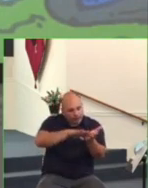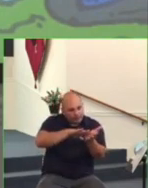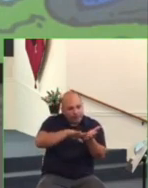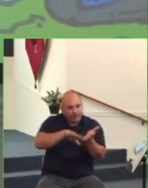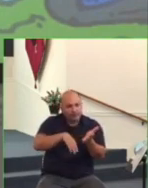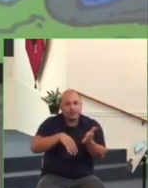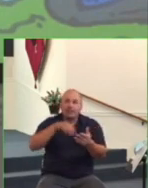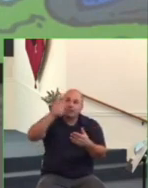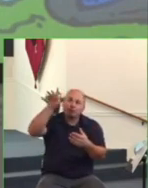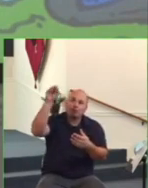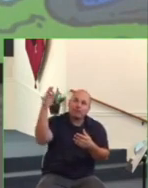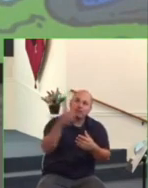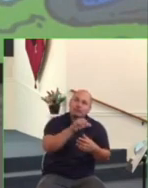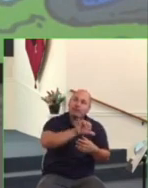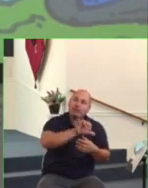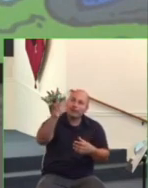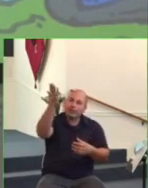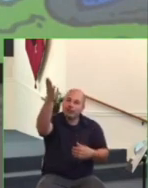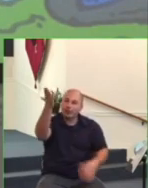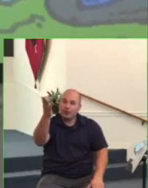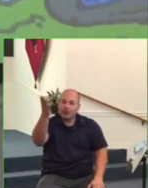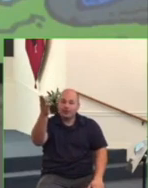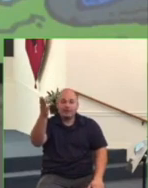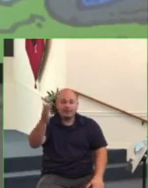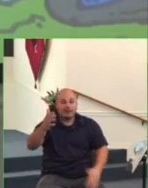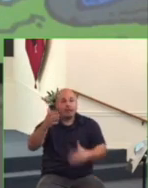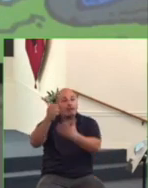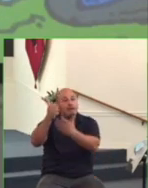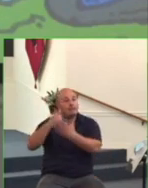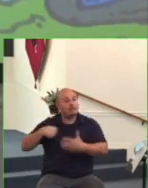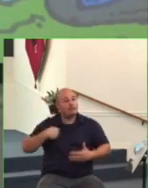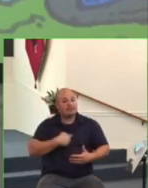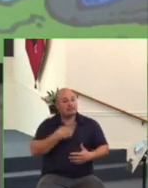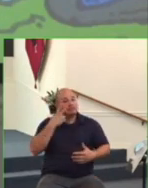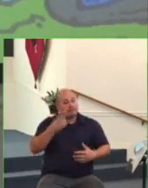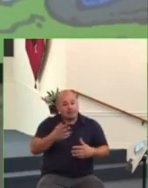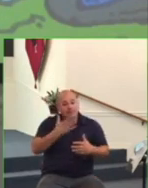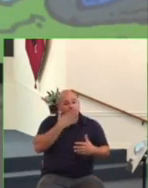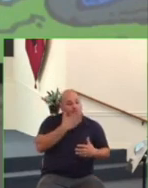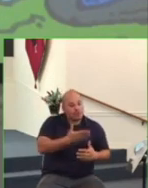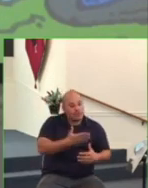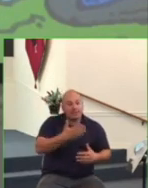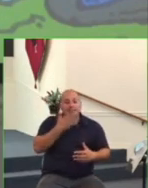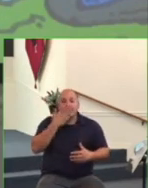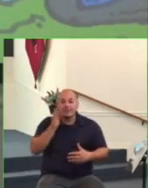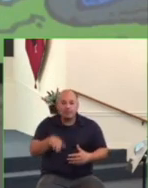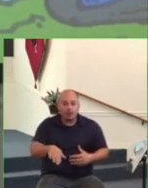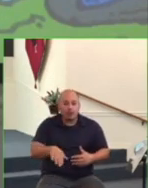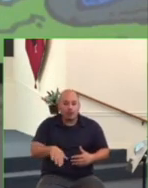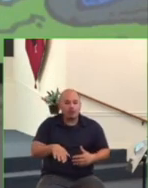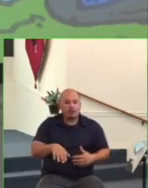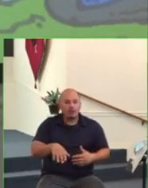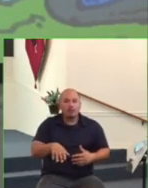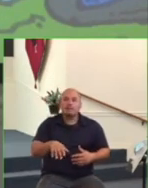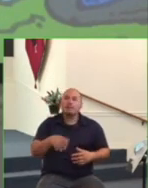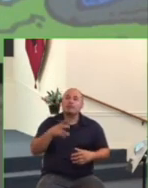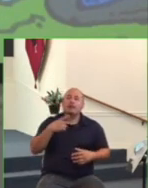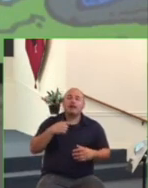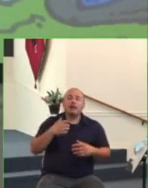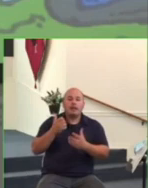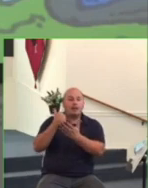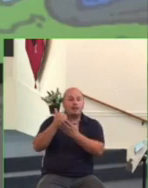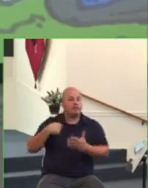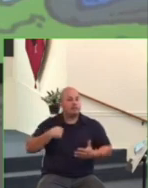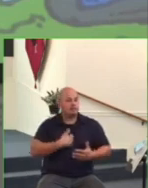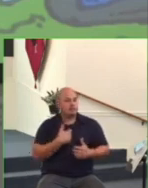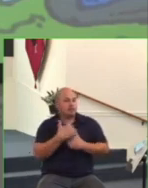love people as you love people. Lord, make our lives stronger day by day. Help us to grow in you. Help us to grow in